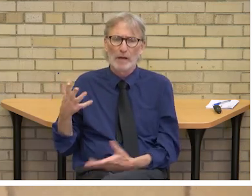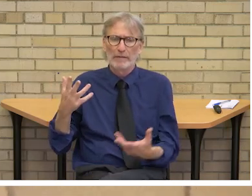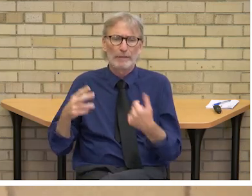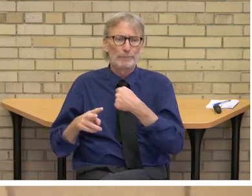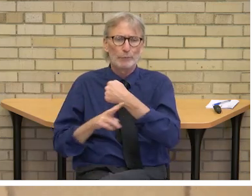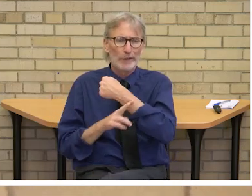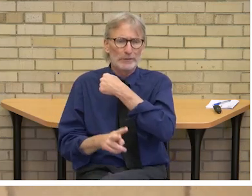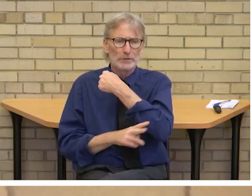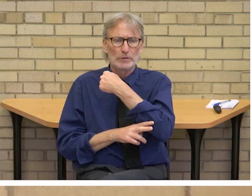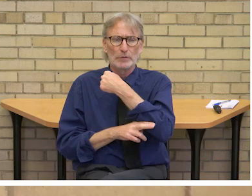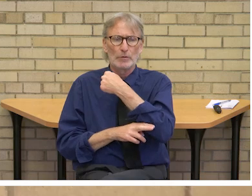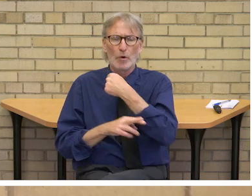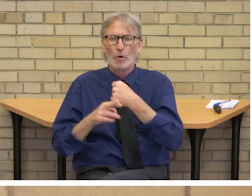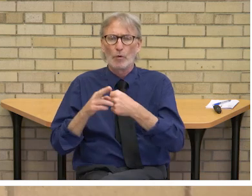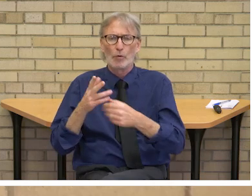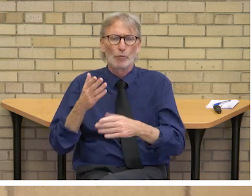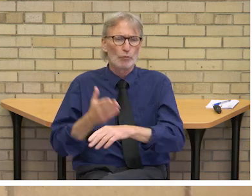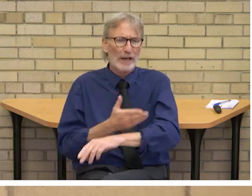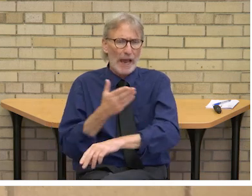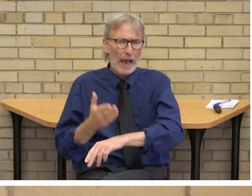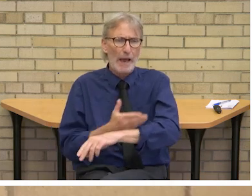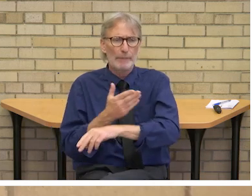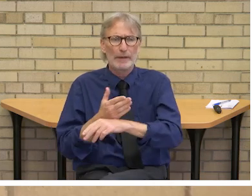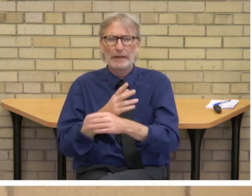rehab design project.